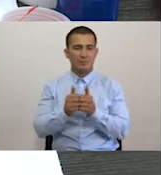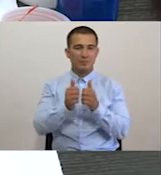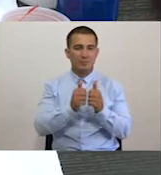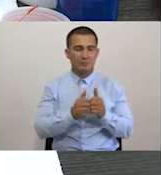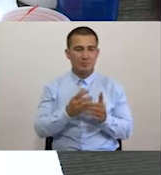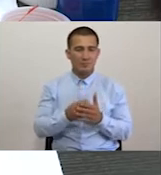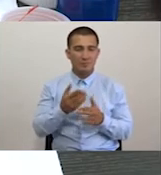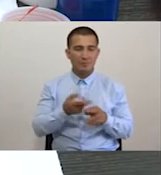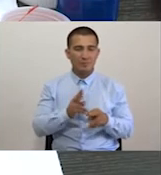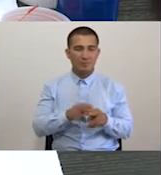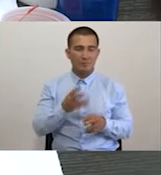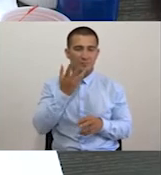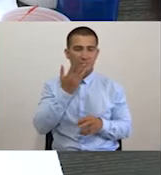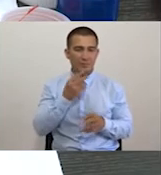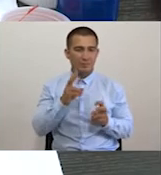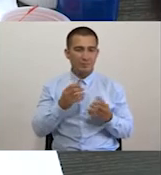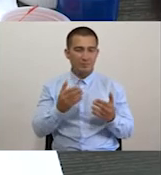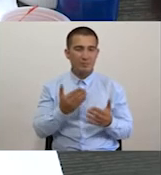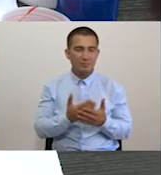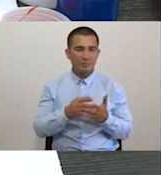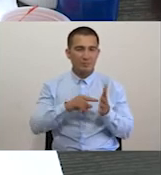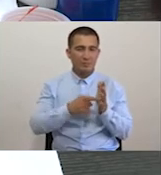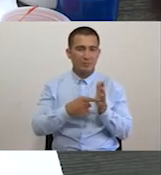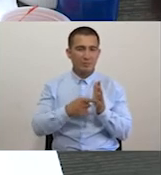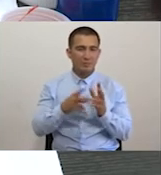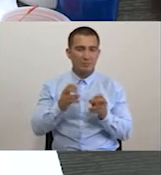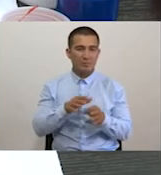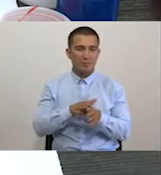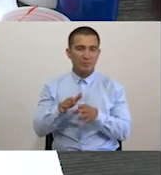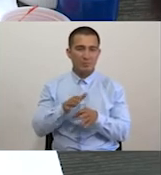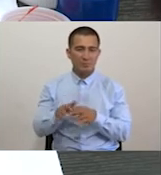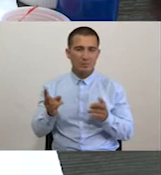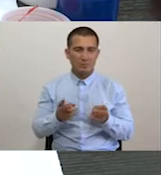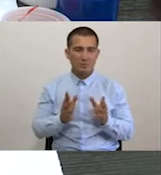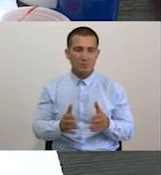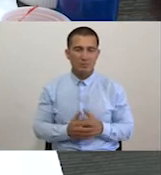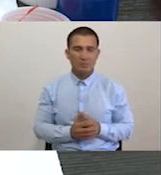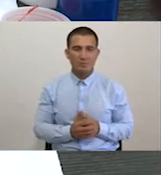Oralarini mana shu rang orqali nuqtalar bilan to'lg'izib chiqamiz.